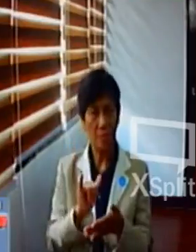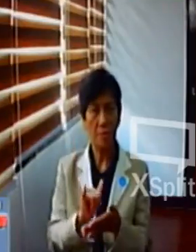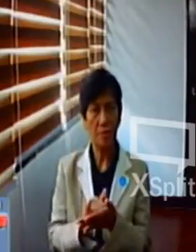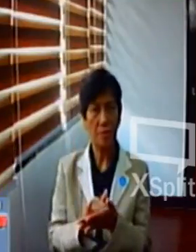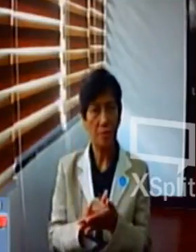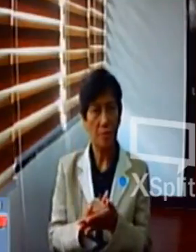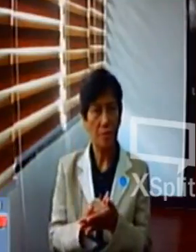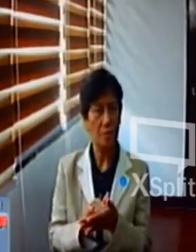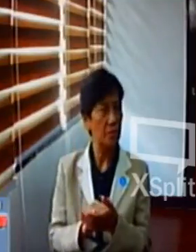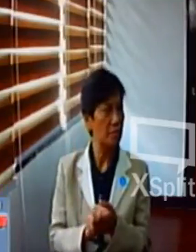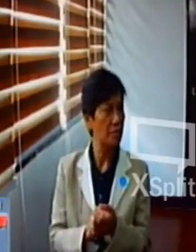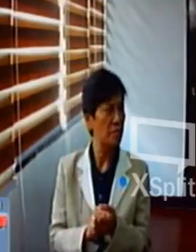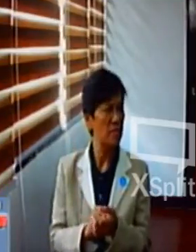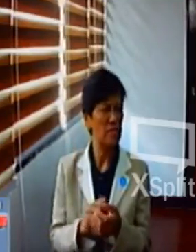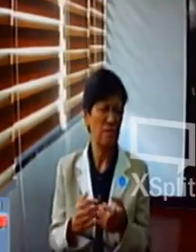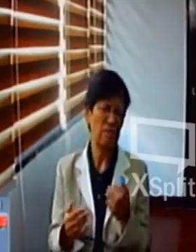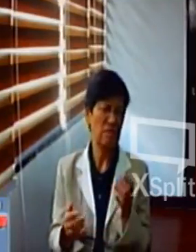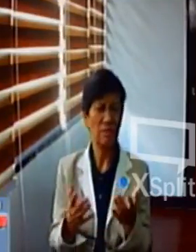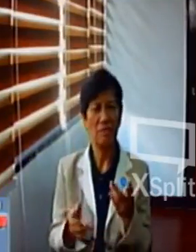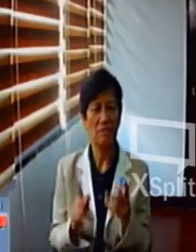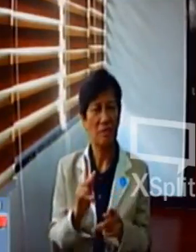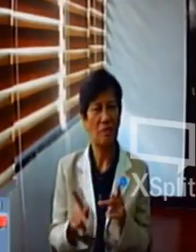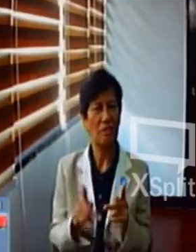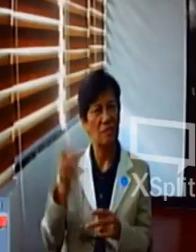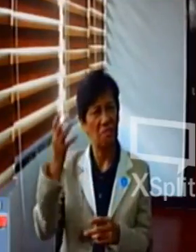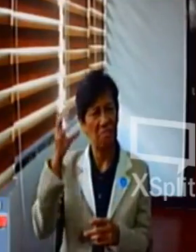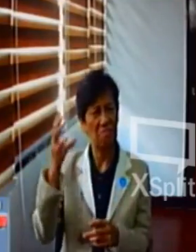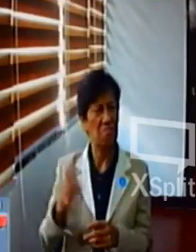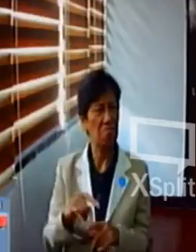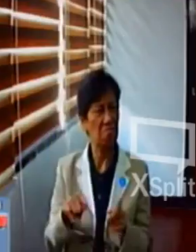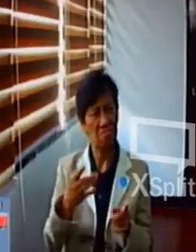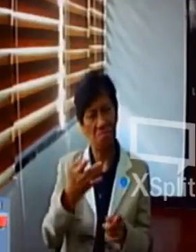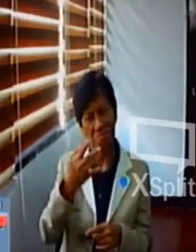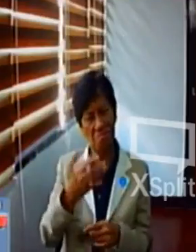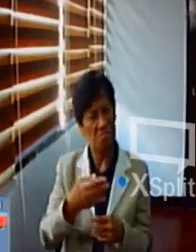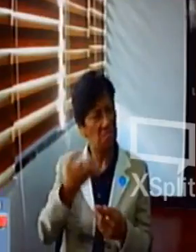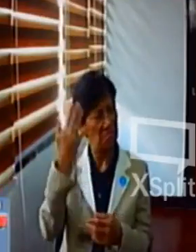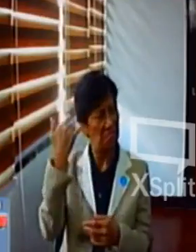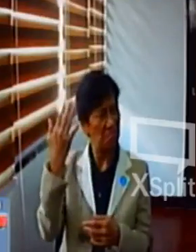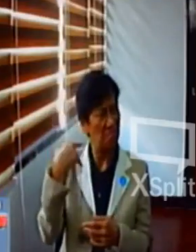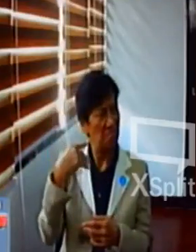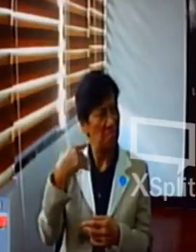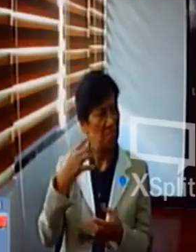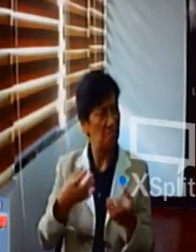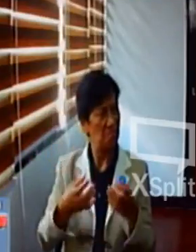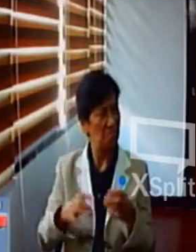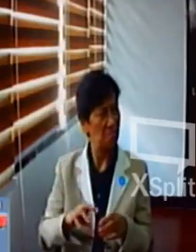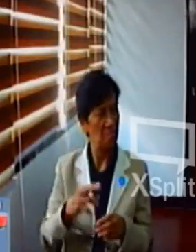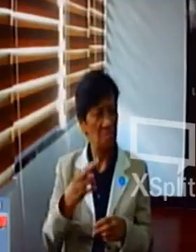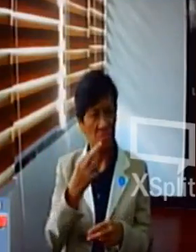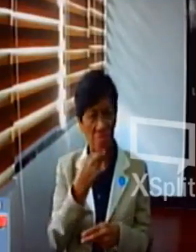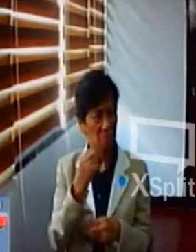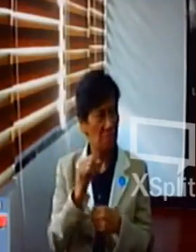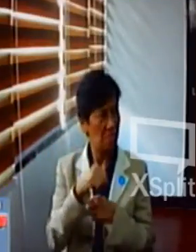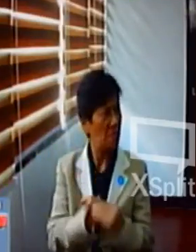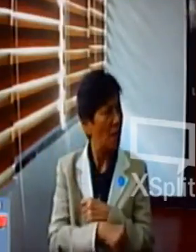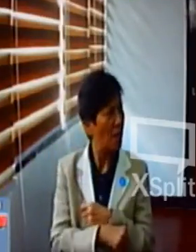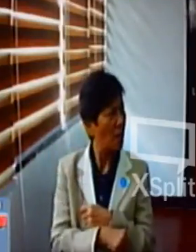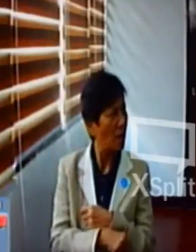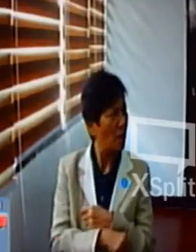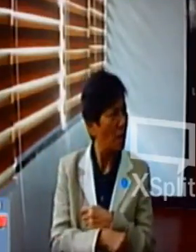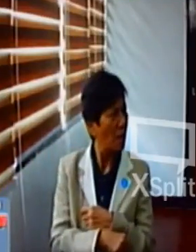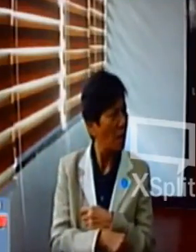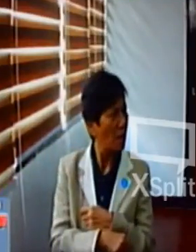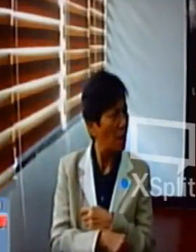it's kind of crazy, because actually before po the cause of red tide is Pyridinium, if I'm not mistaken.